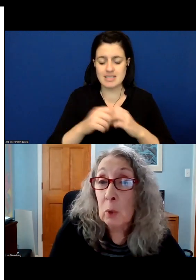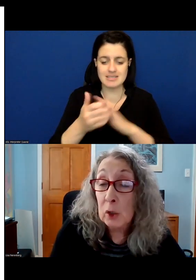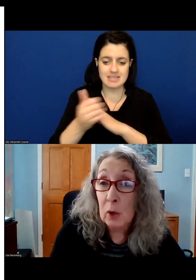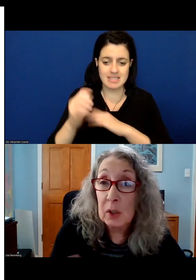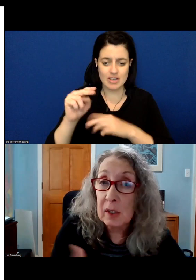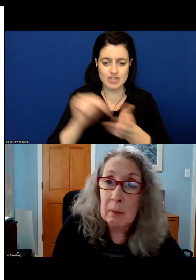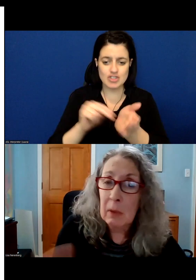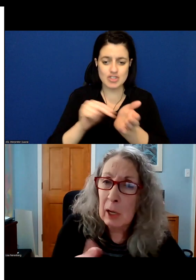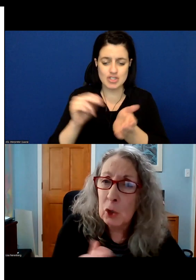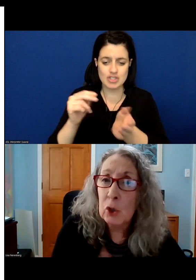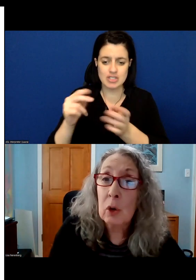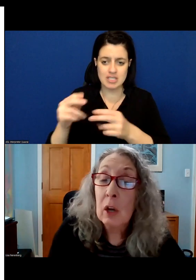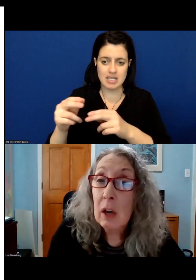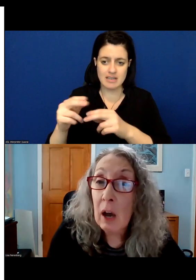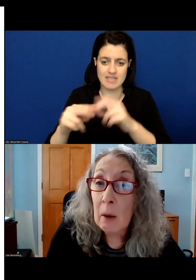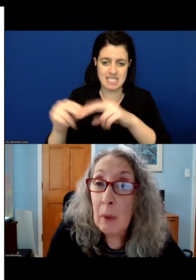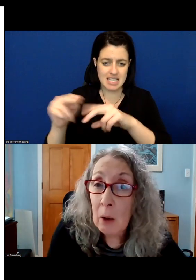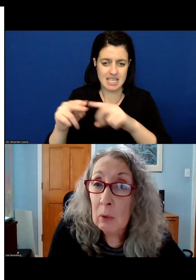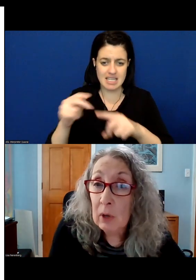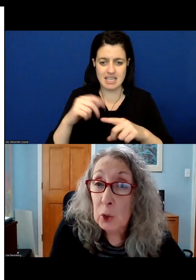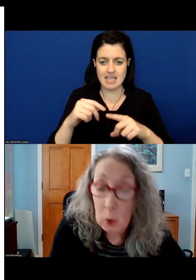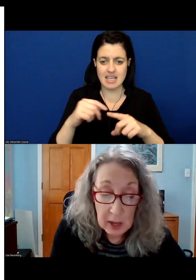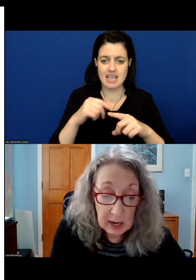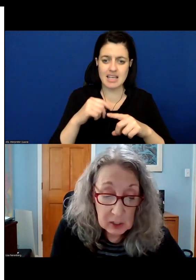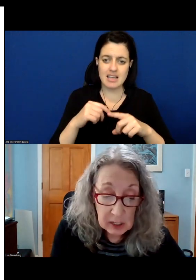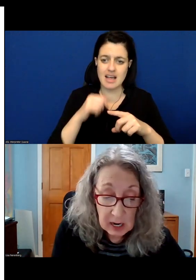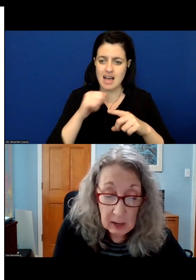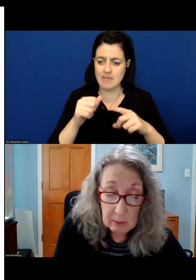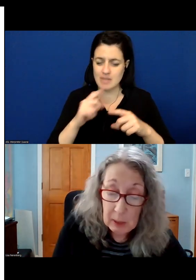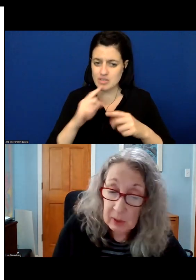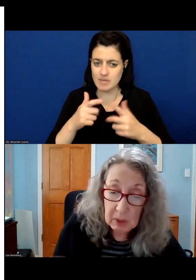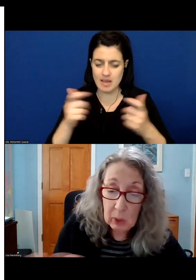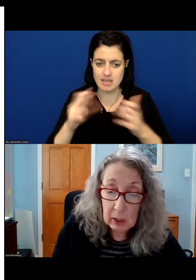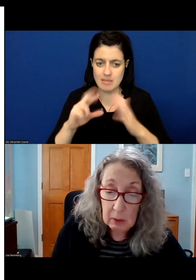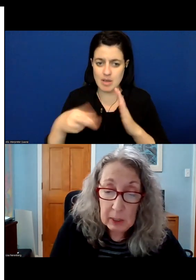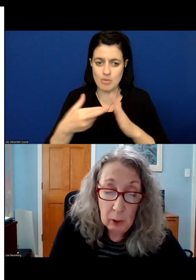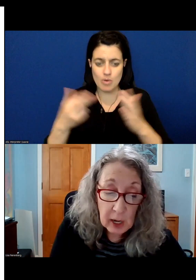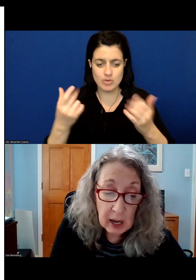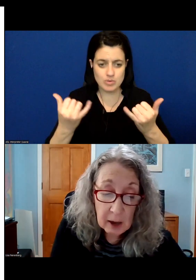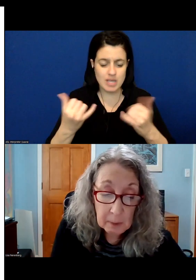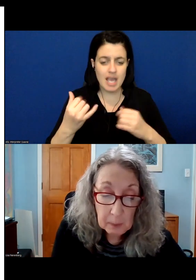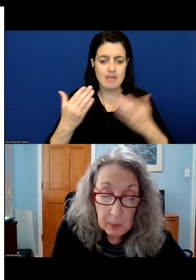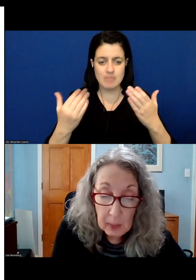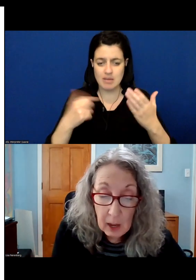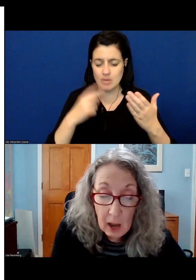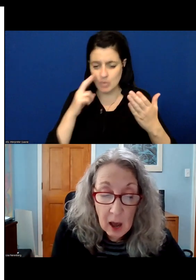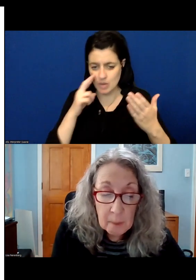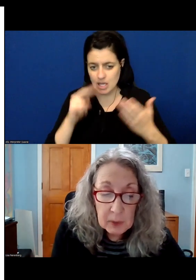a terrific resource. I'm not sure how large a role that has today, maybe something we can be looking at.